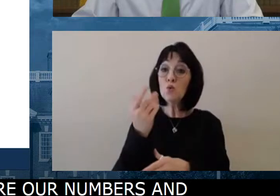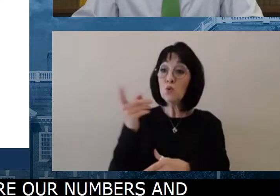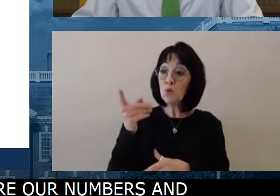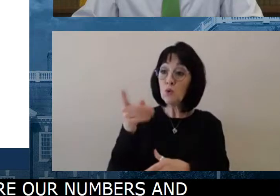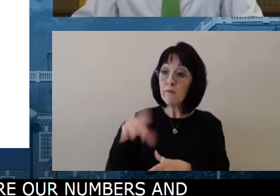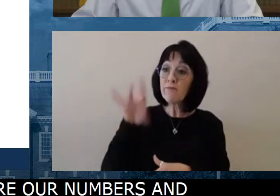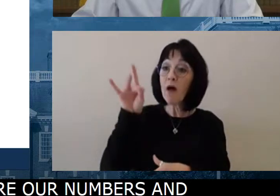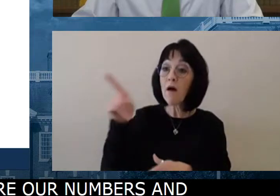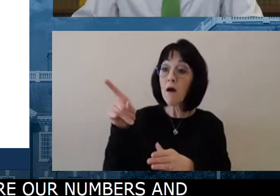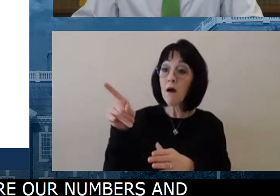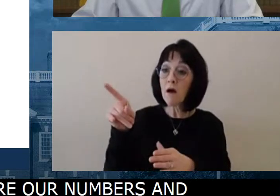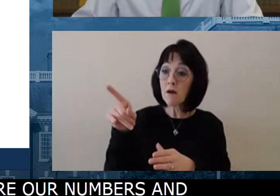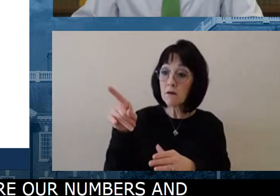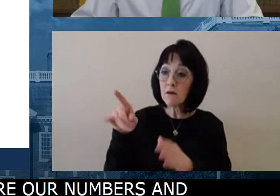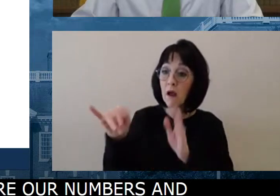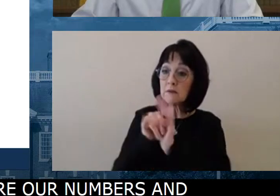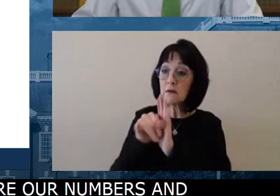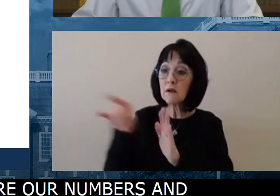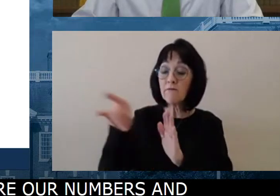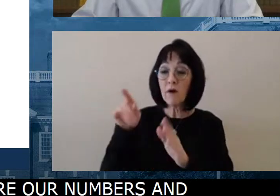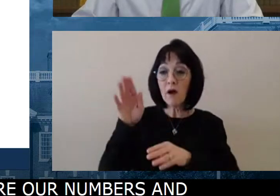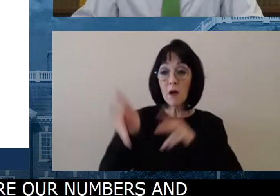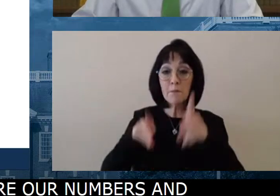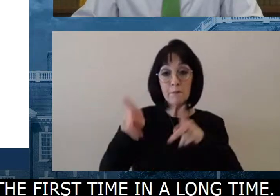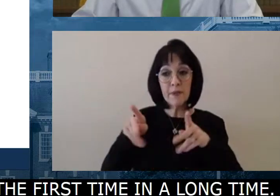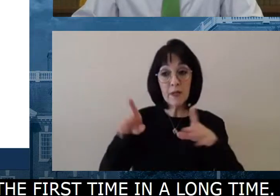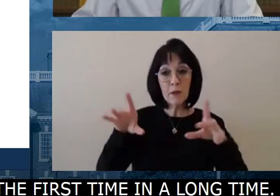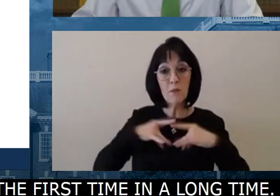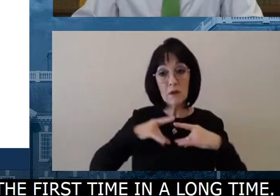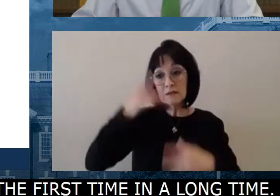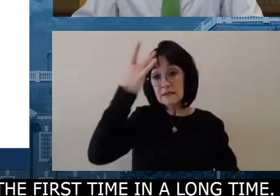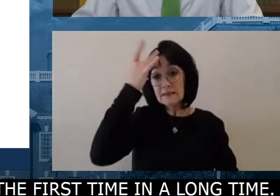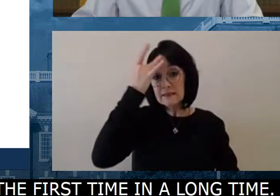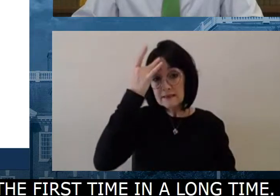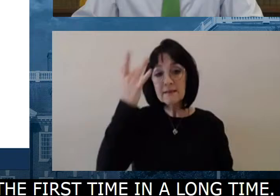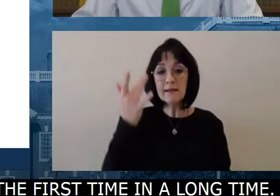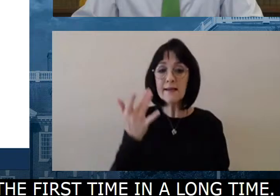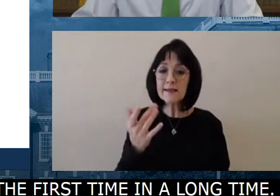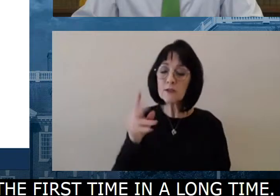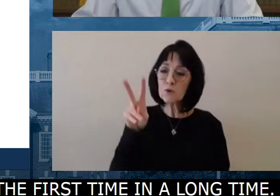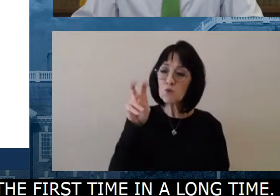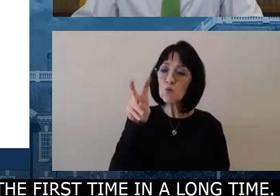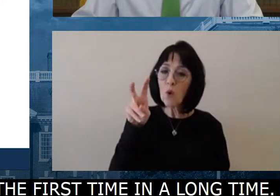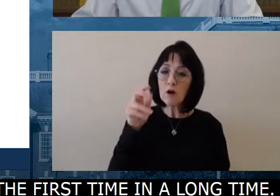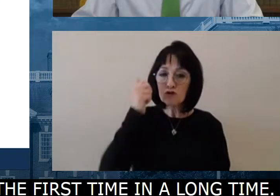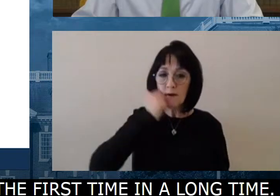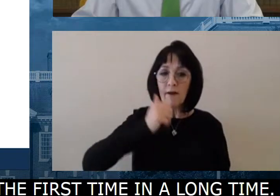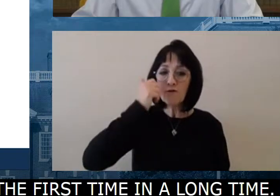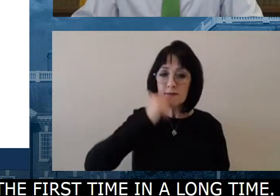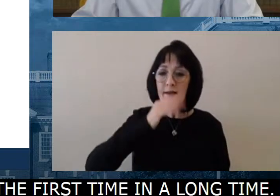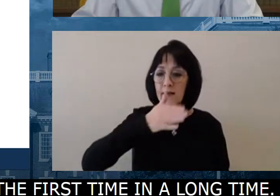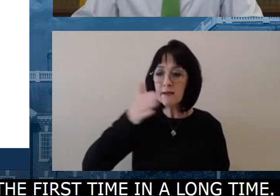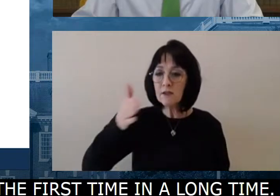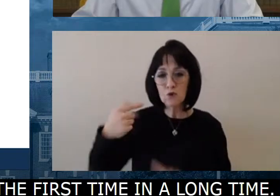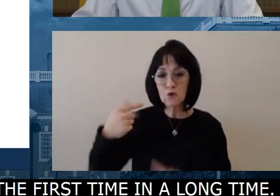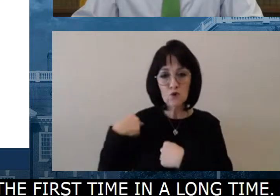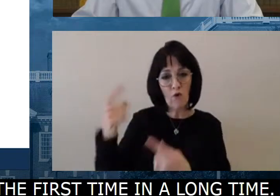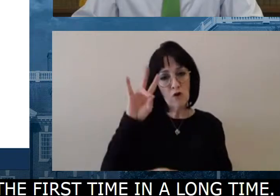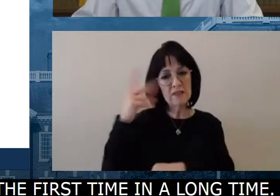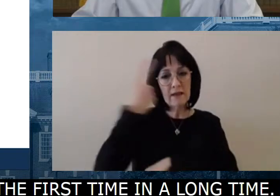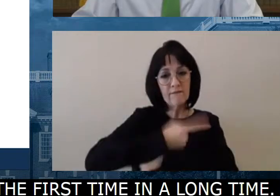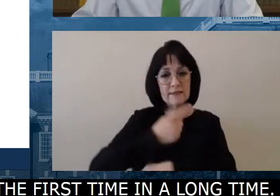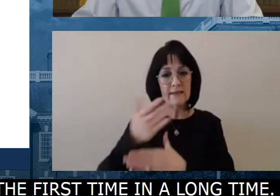7-day moving average. And then of course the percent positive under 5%, which is the that World